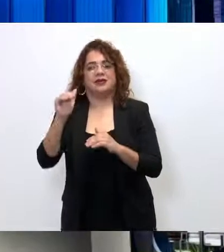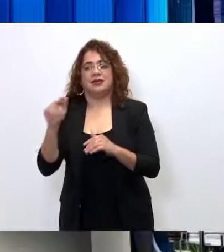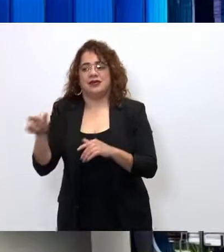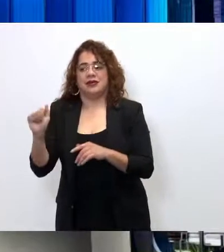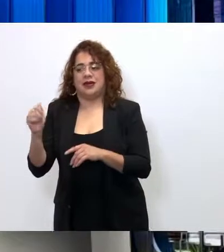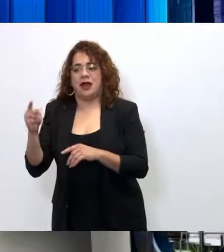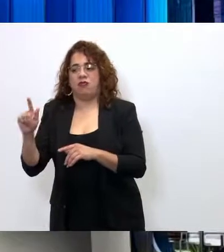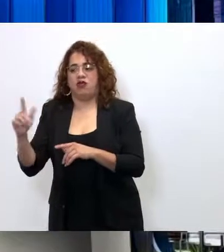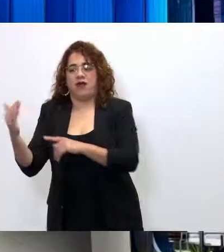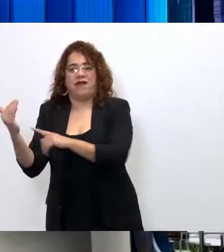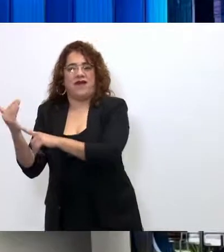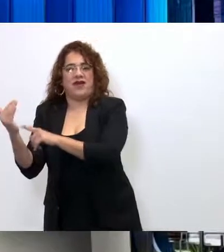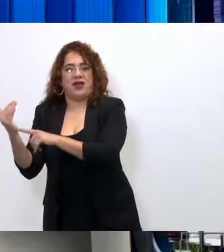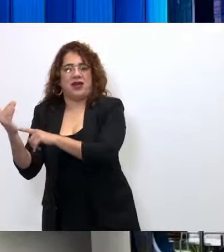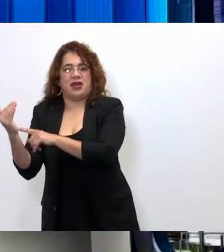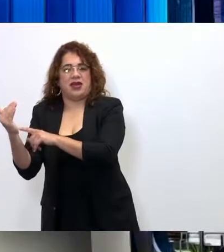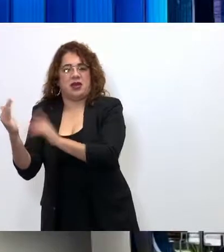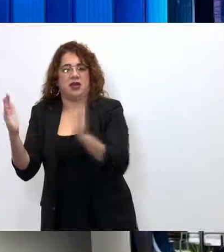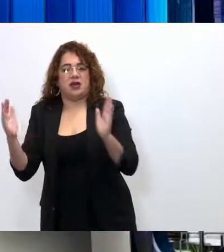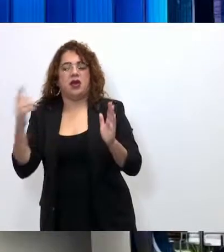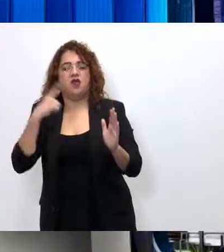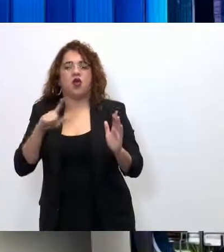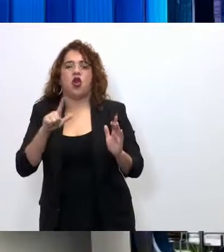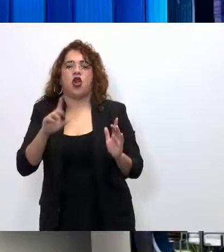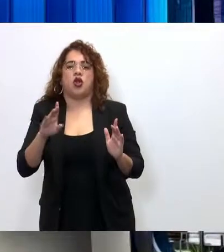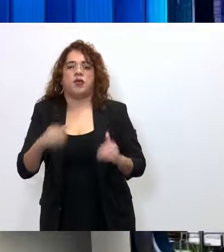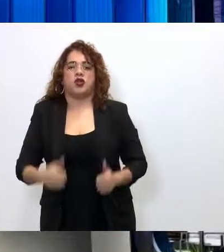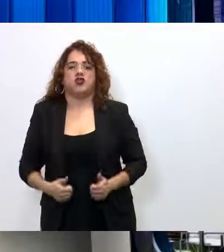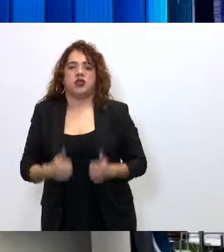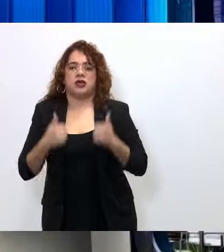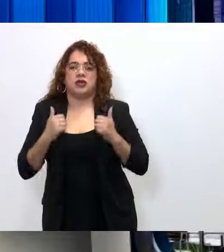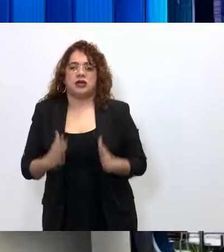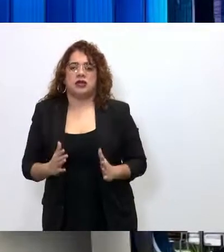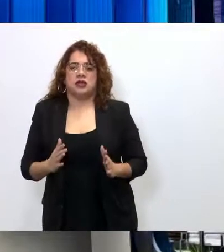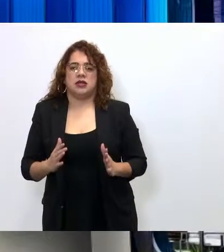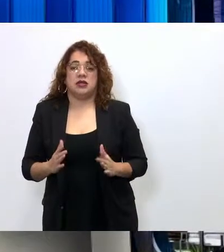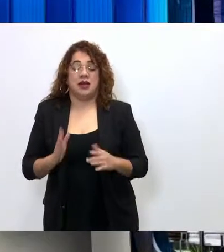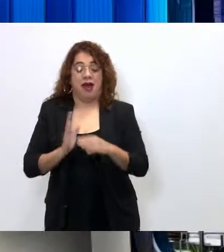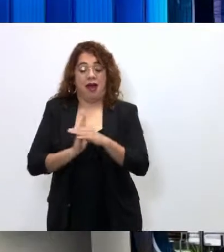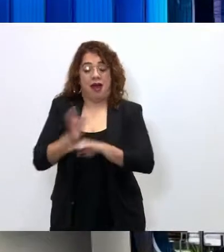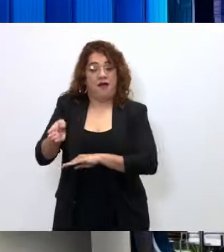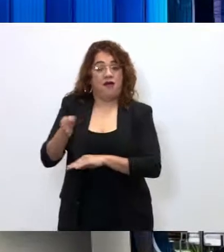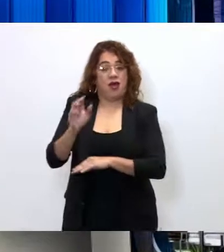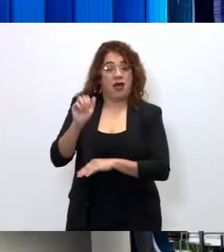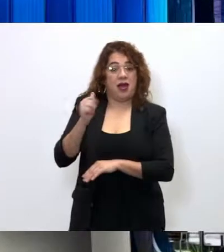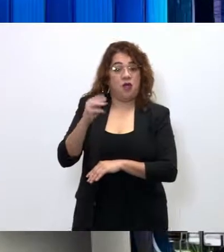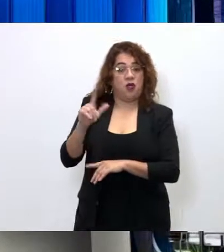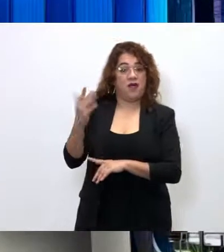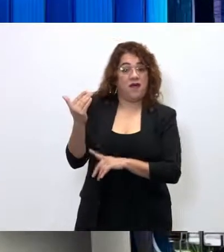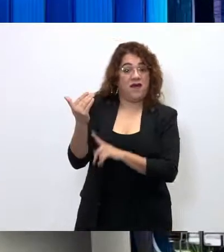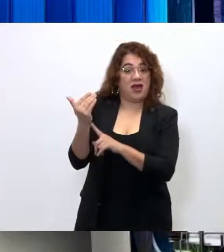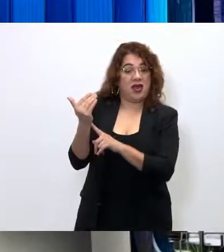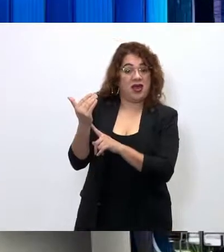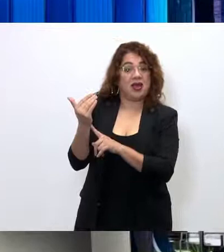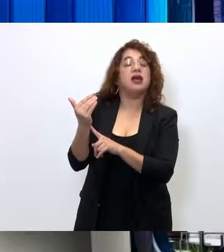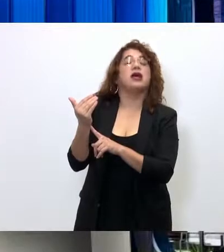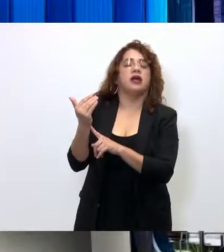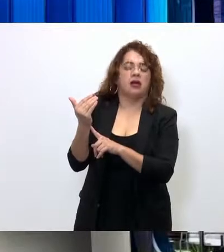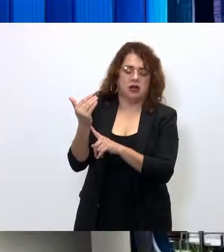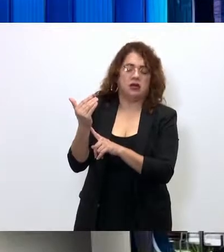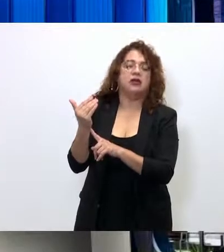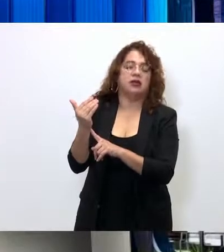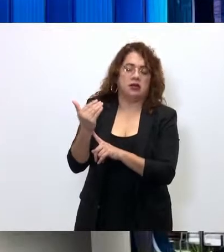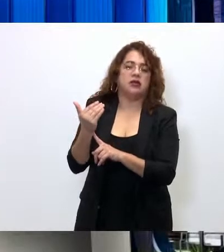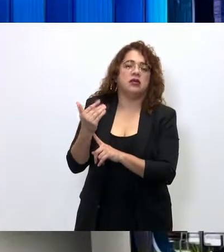specific to those who live in Long Beach. And then as of April 15th, it will be for those who live and work in Long Beach and those eligible to